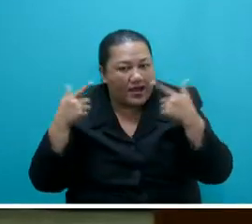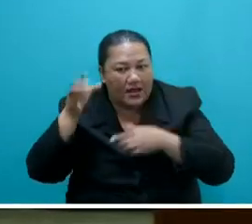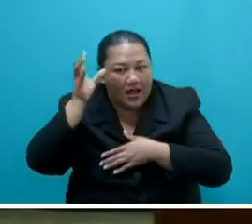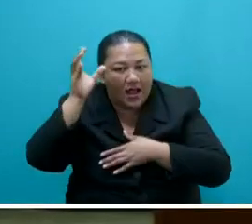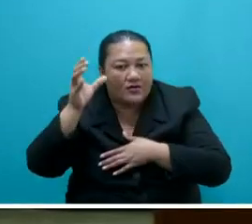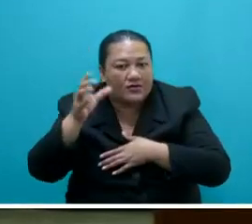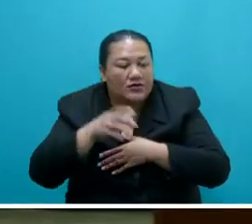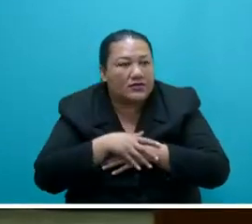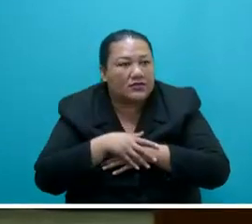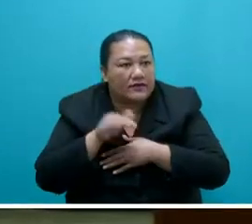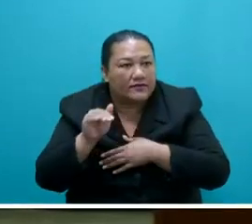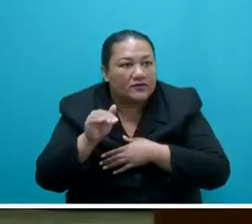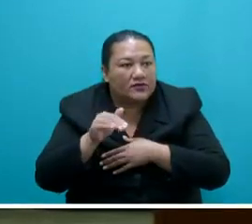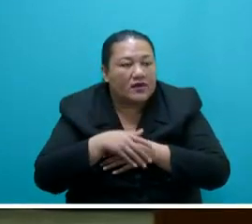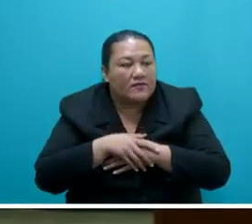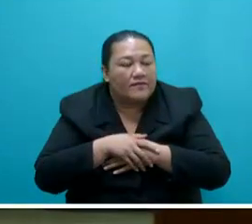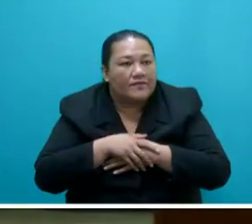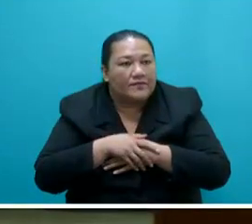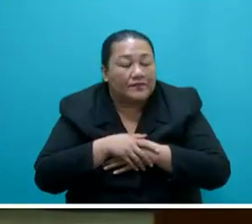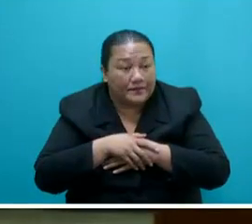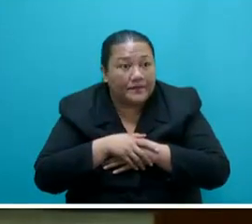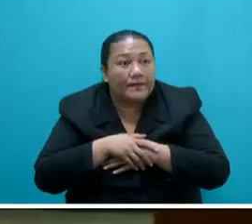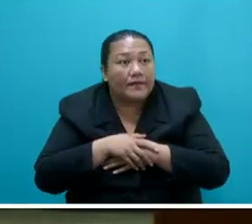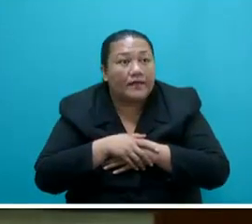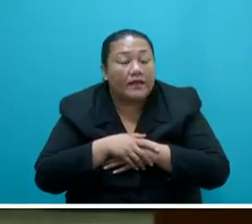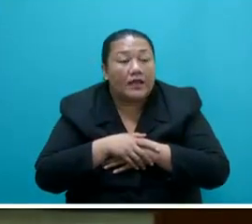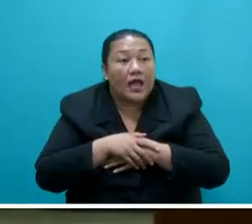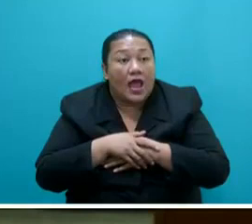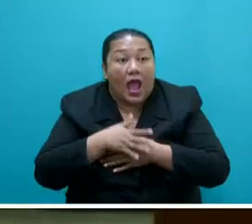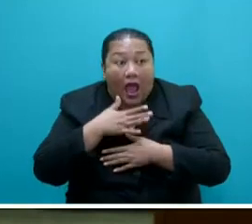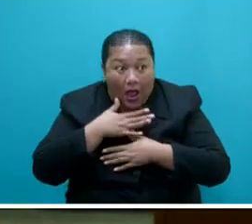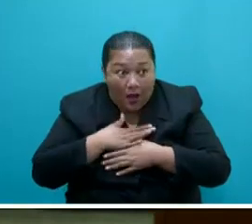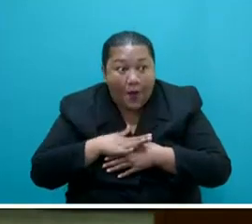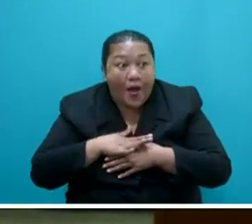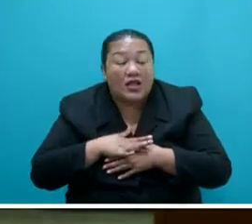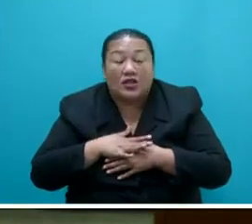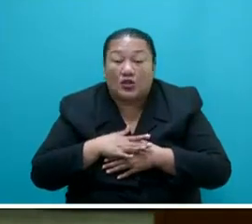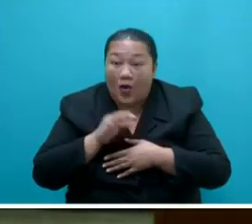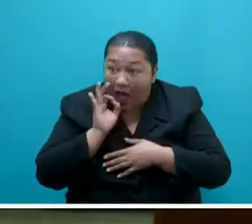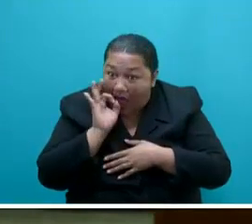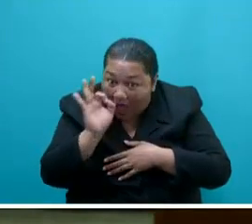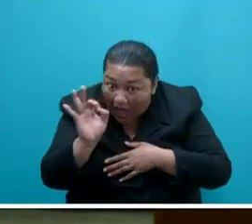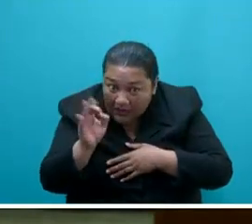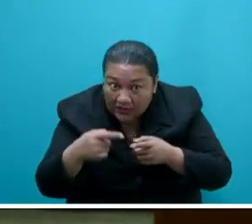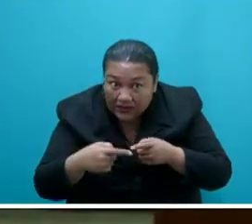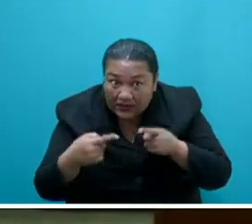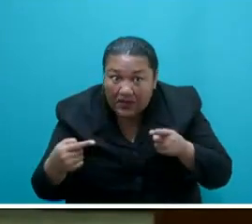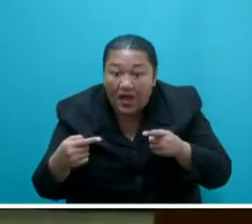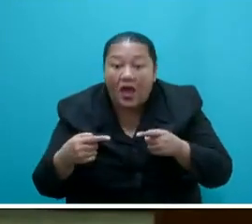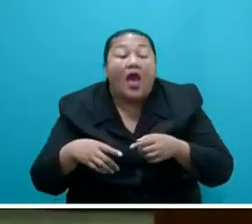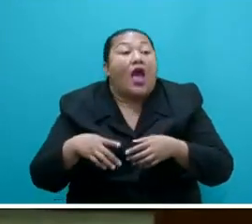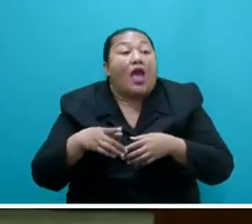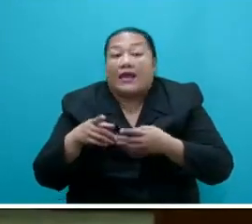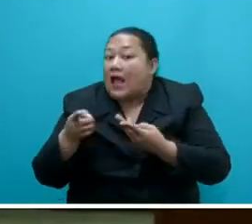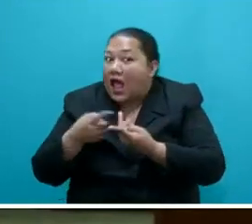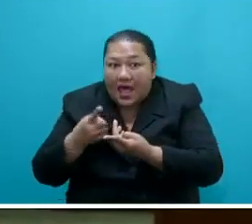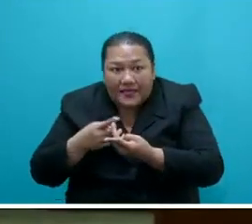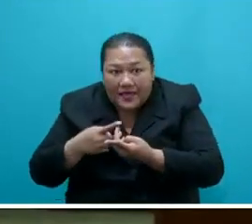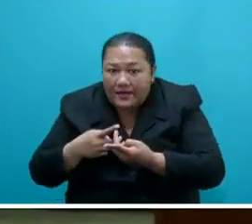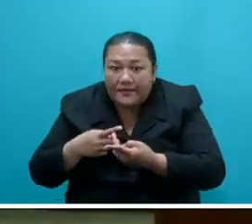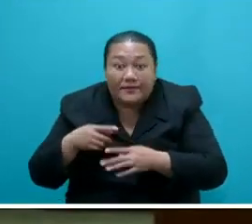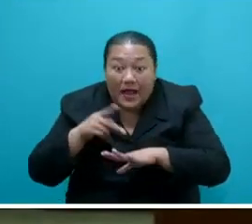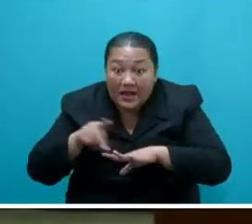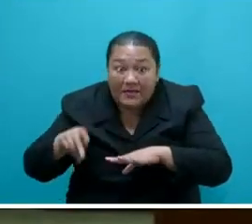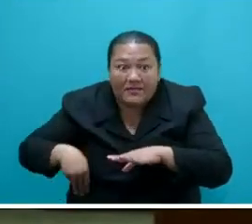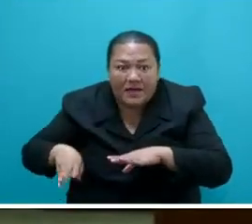Mr. Speaker, I urge my colleagues in this Parliament to step into that future with me, leave the old debates, the old ways of doing things in the past